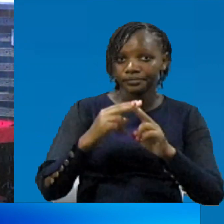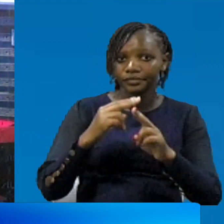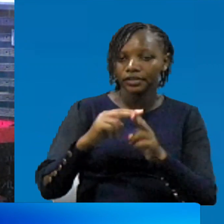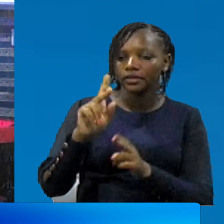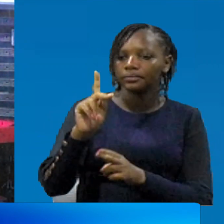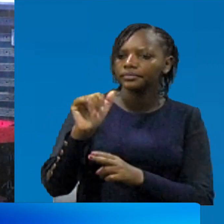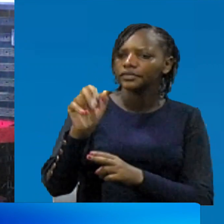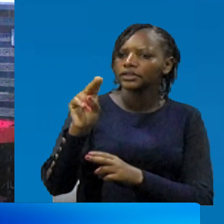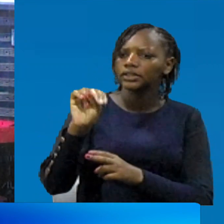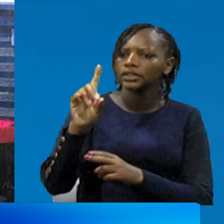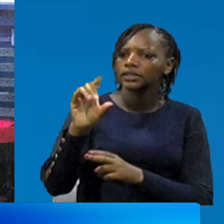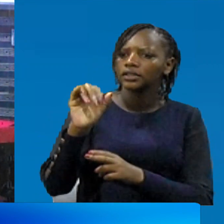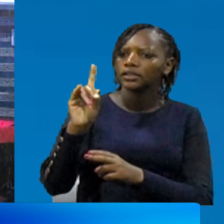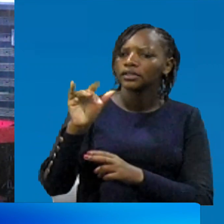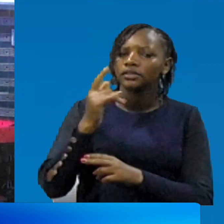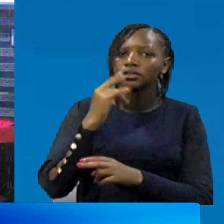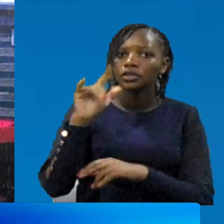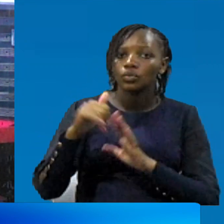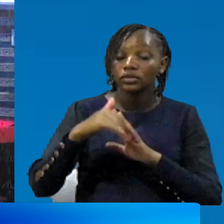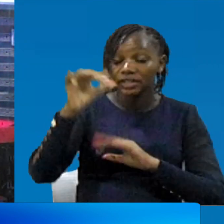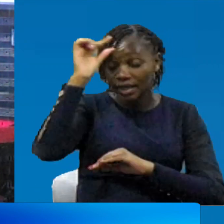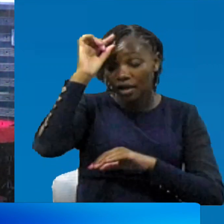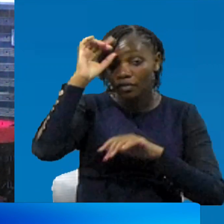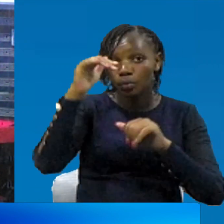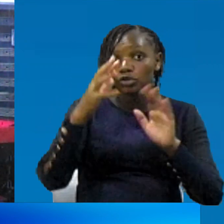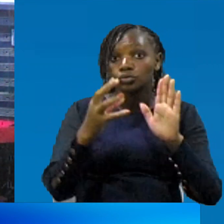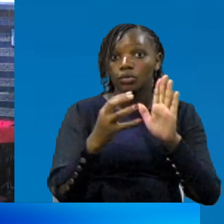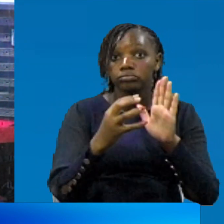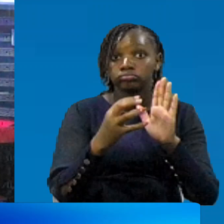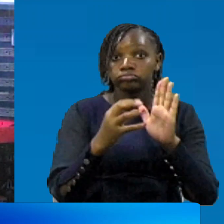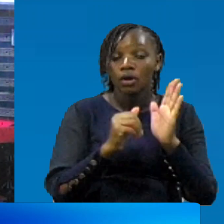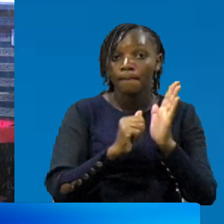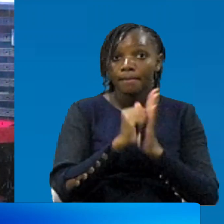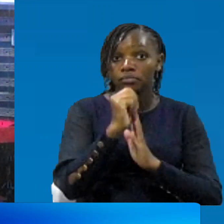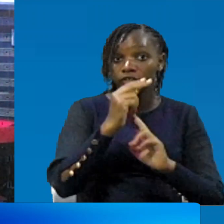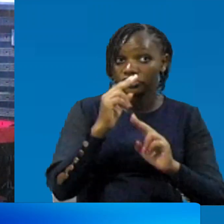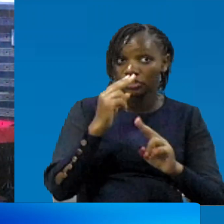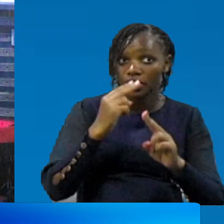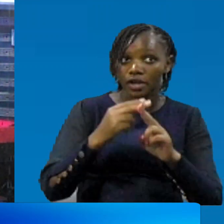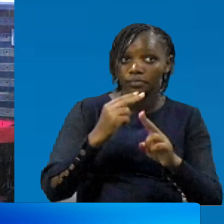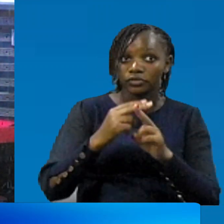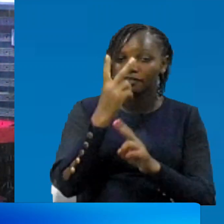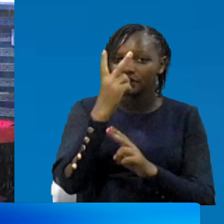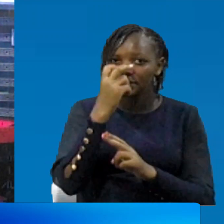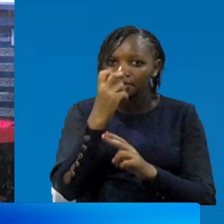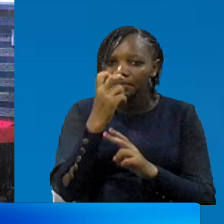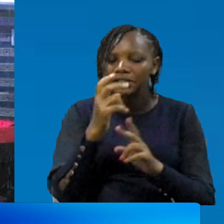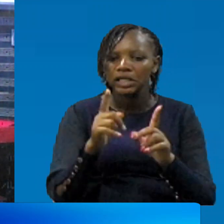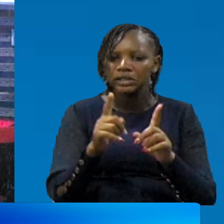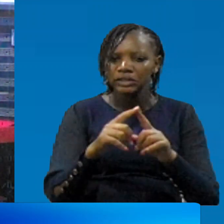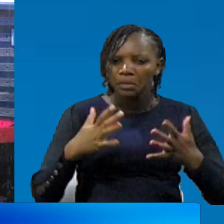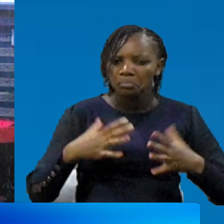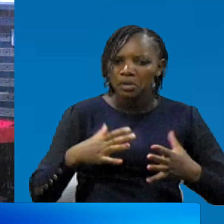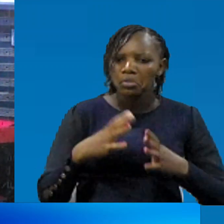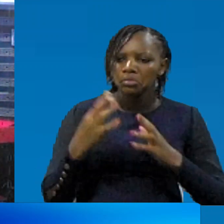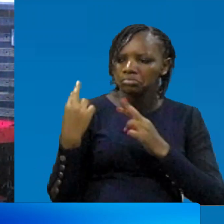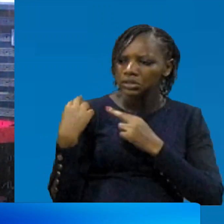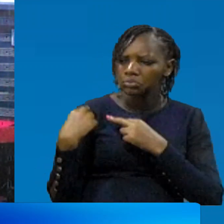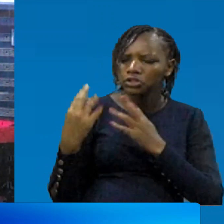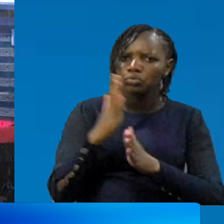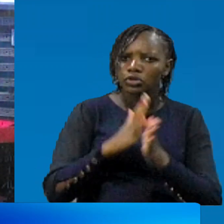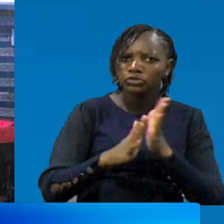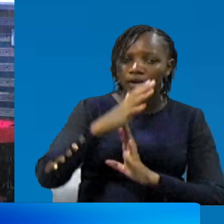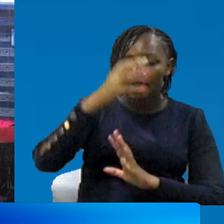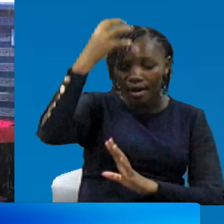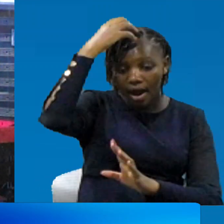Has said that the government will publish the names of the suspects, planners and financiers of the Lamu attacks.